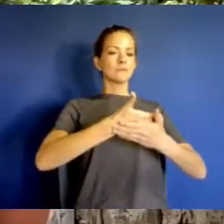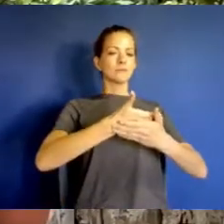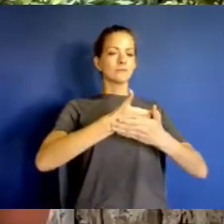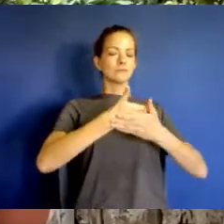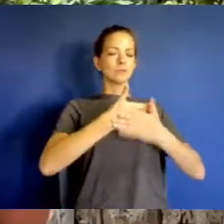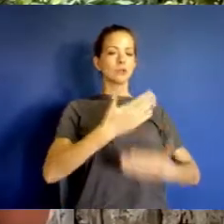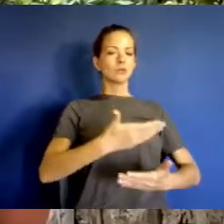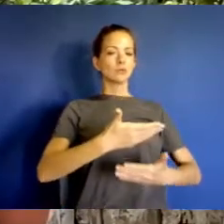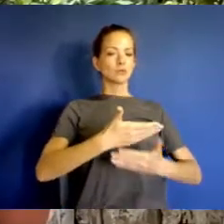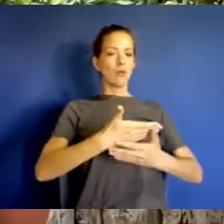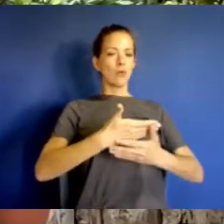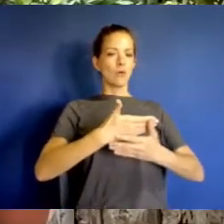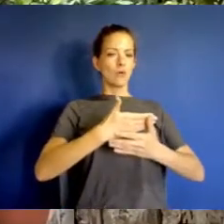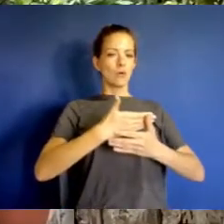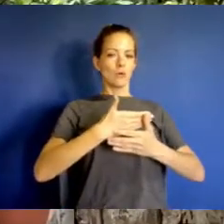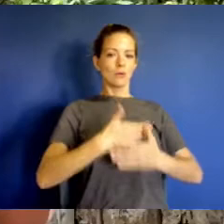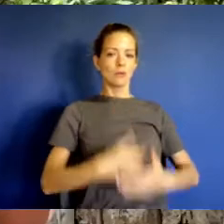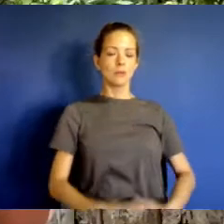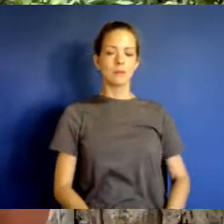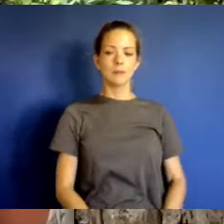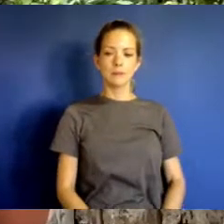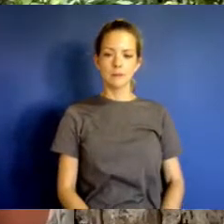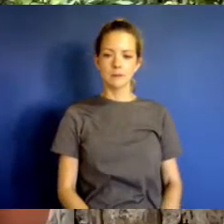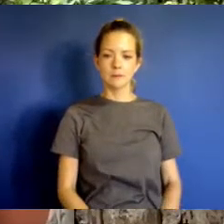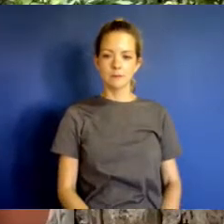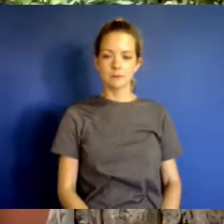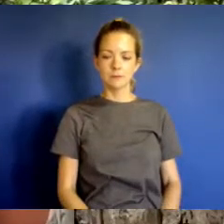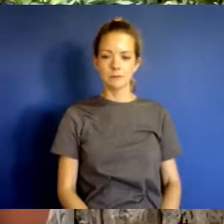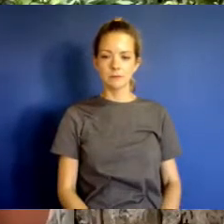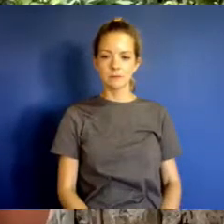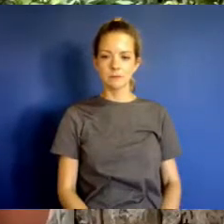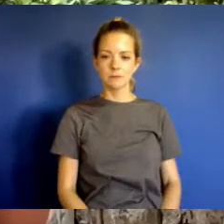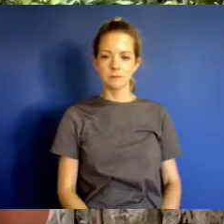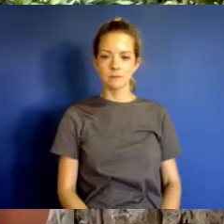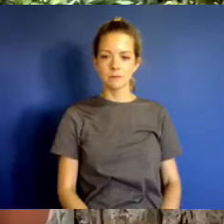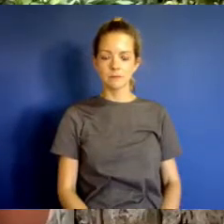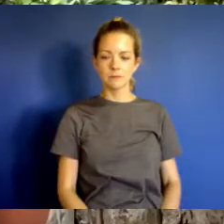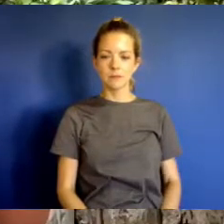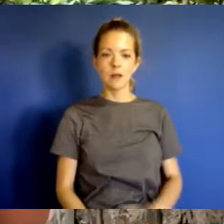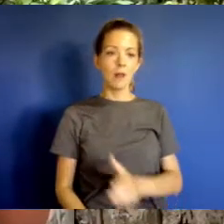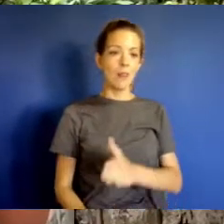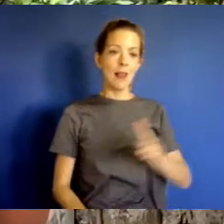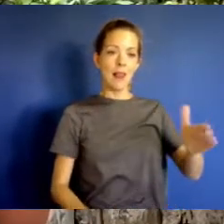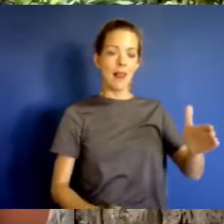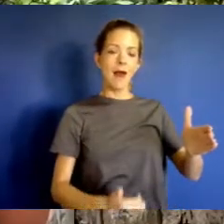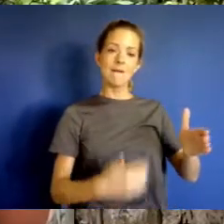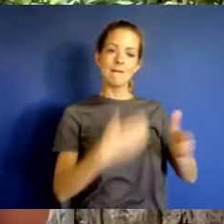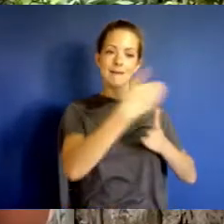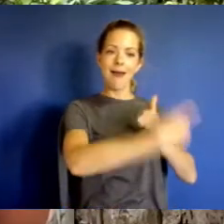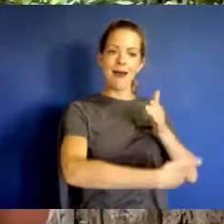in towards your body and just let that stretch happen on the left outer thigh.